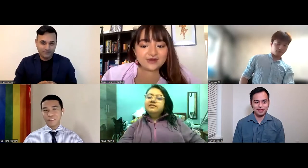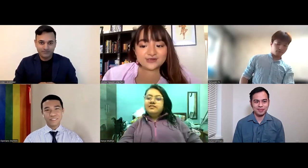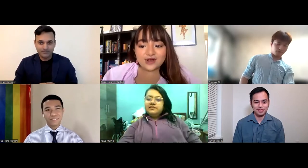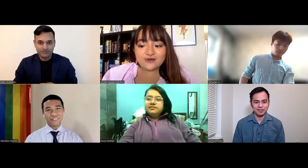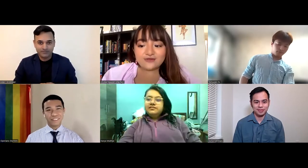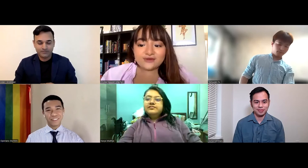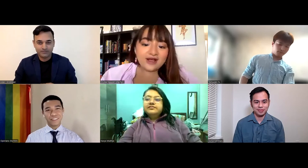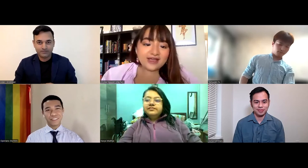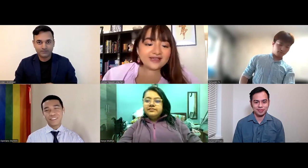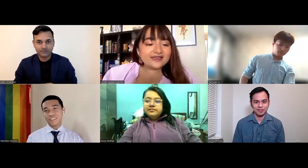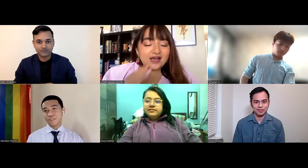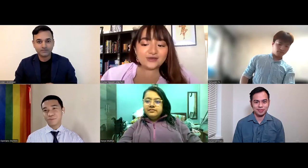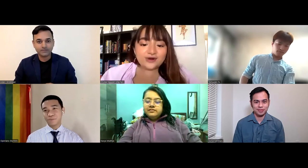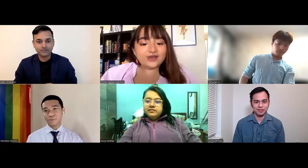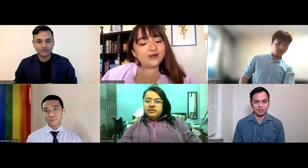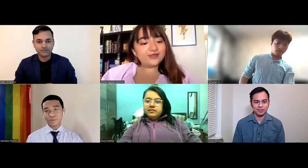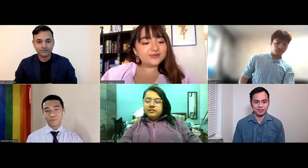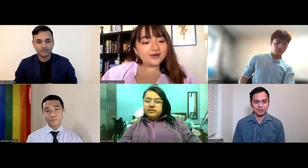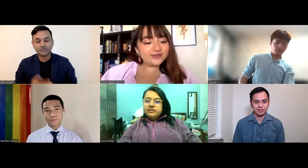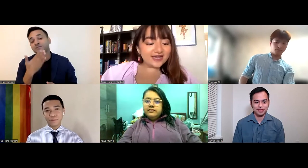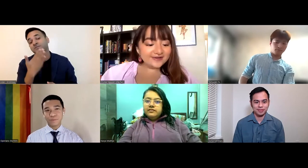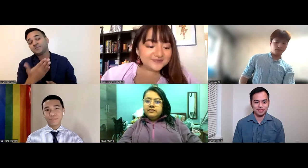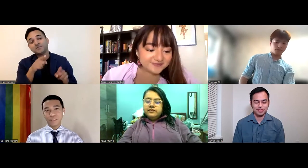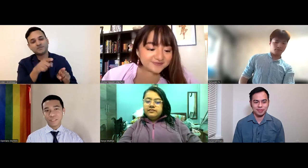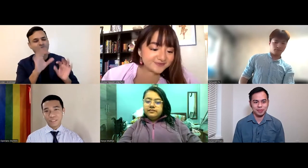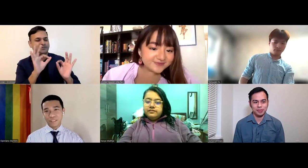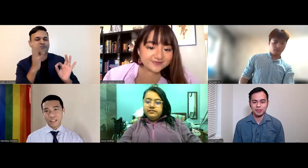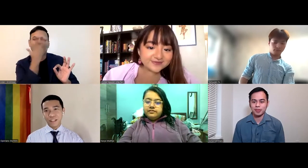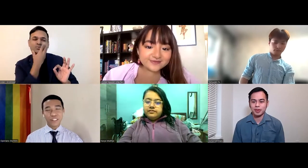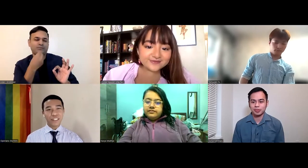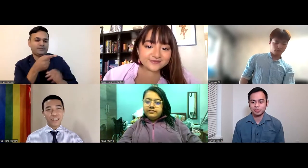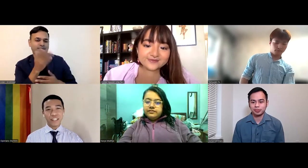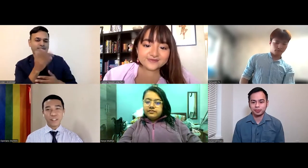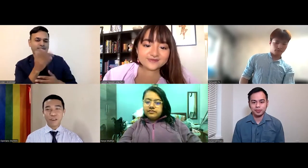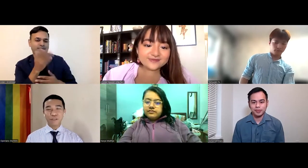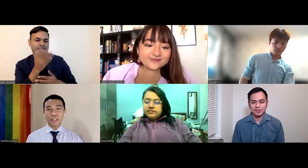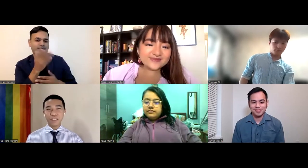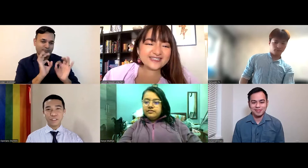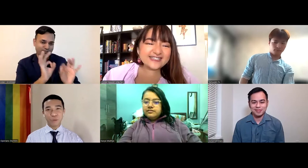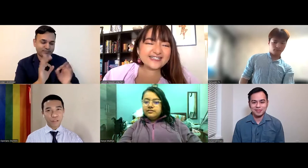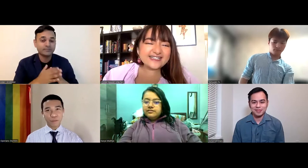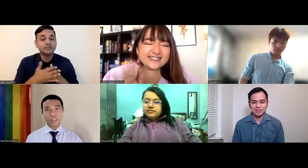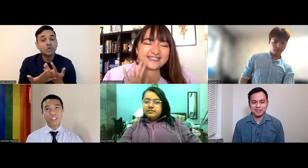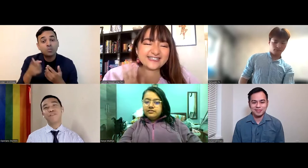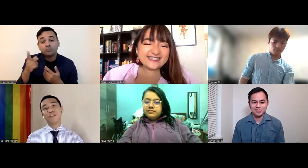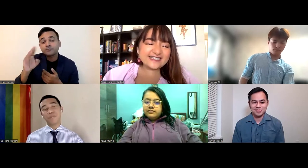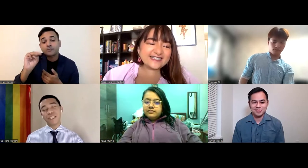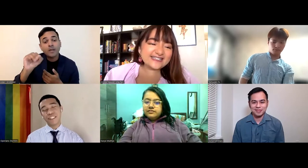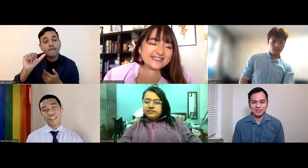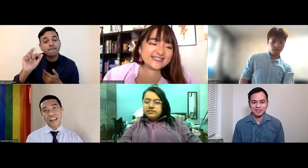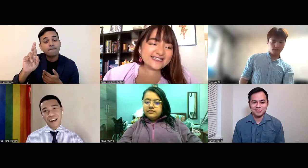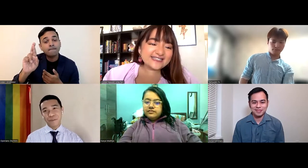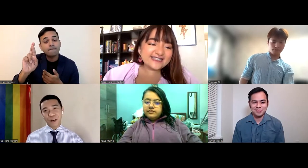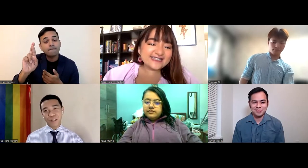bit about yourself and why you are here on this panel today? Hello, Crystal. Hello, everyone. Good morning from our sunny